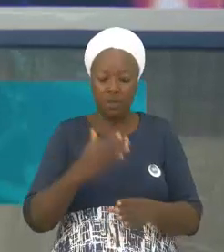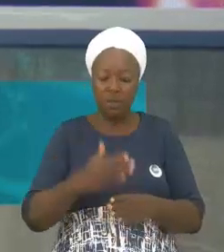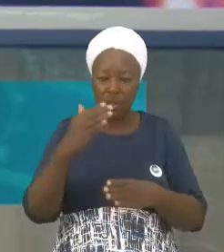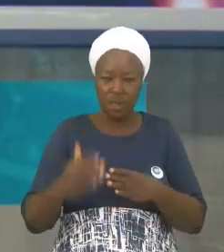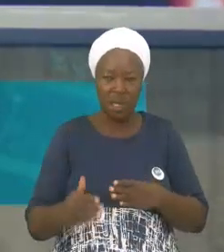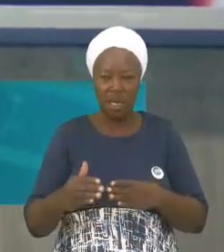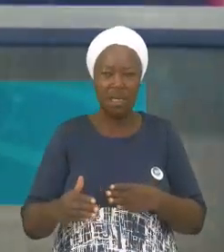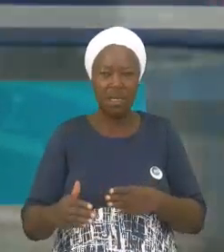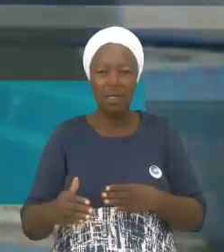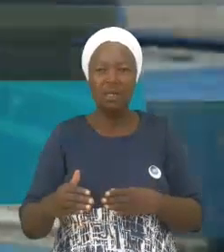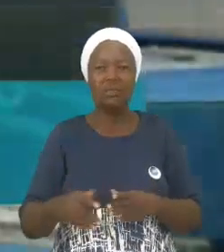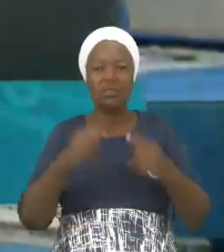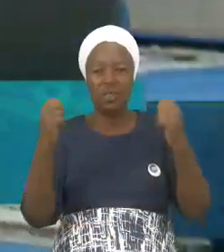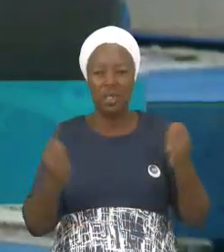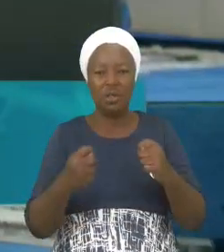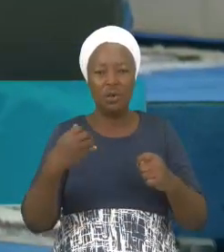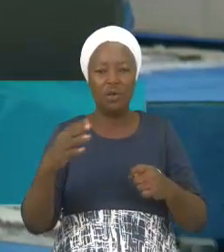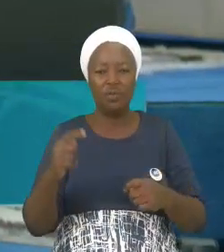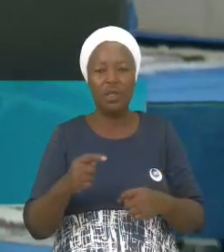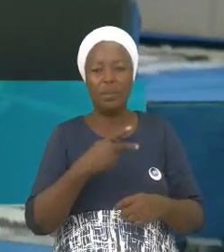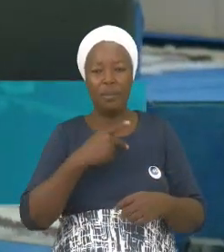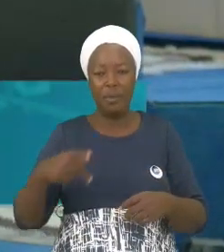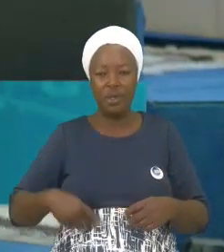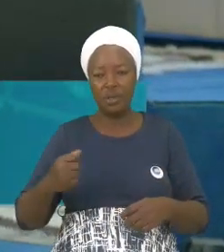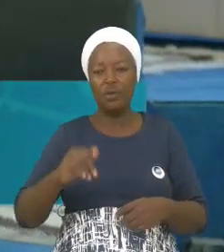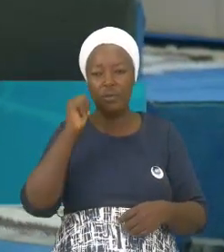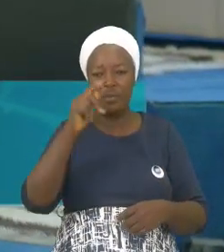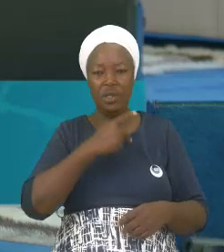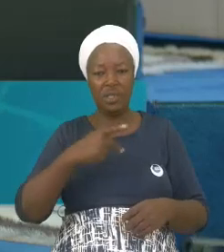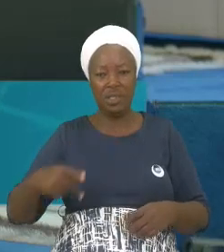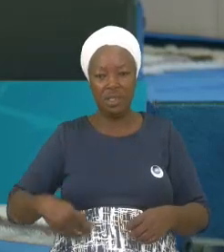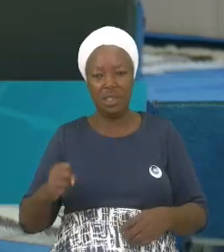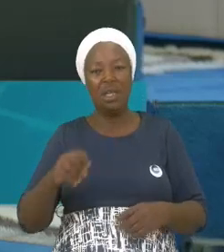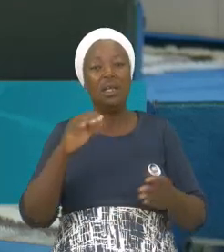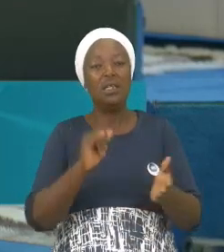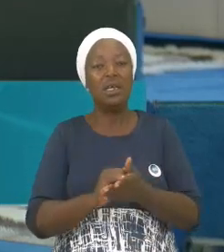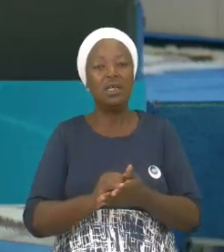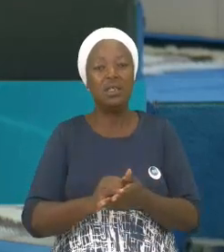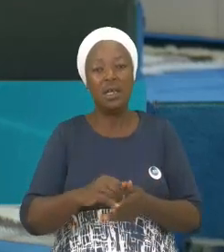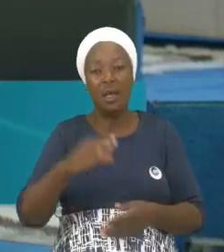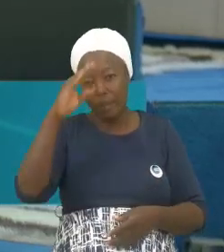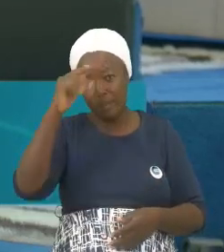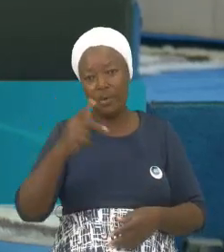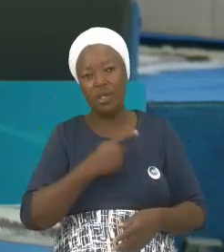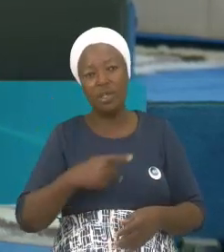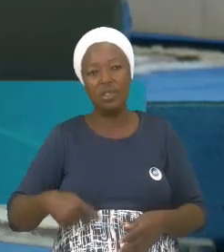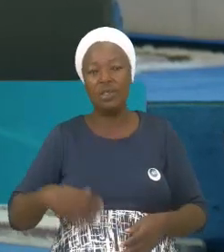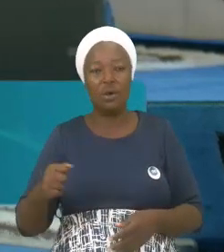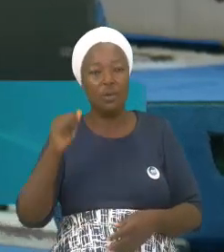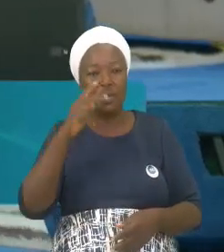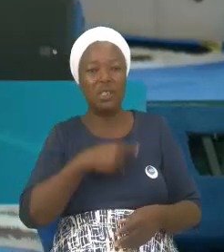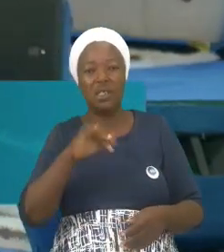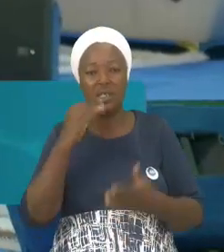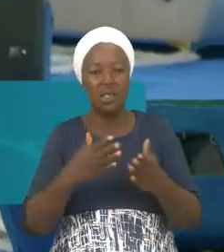the prince of princes. That prince of princes is here tonight, and every yoke in your life it